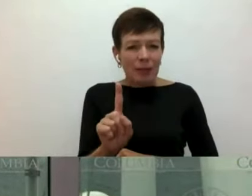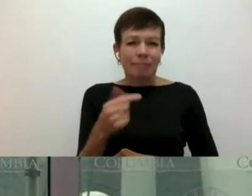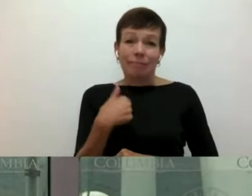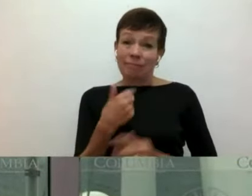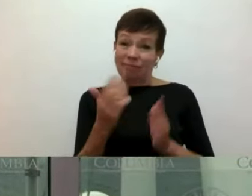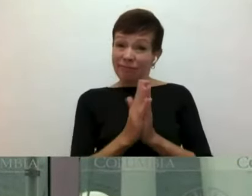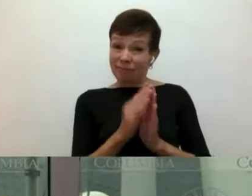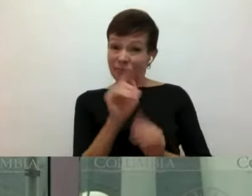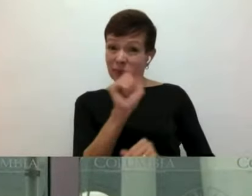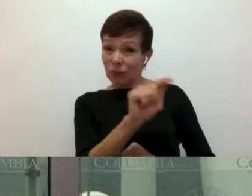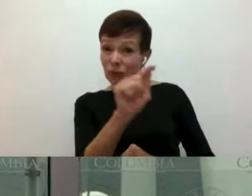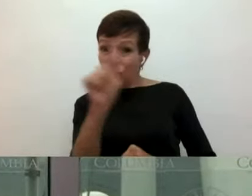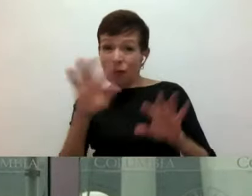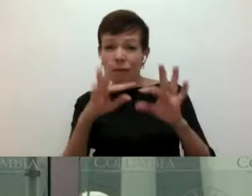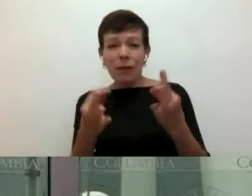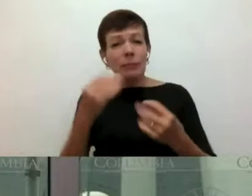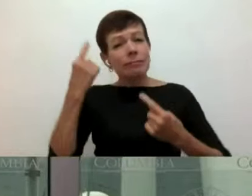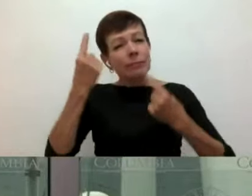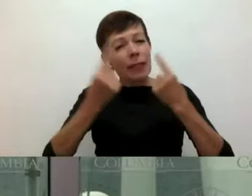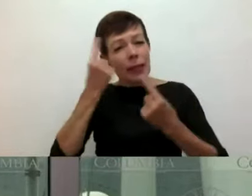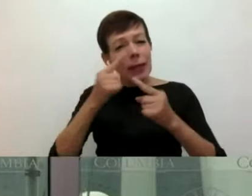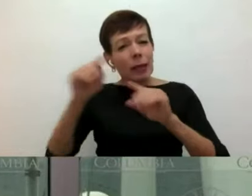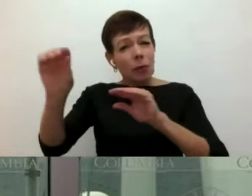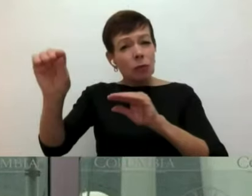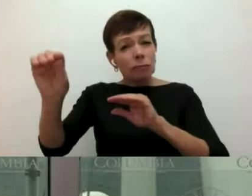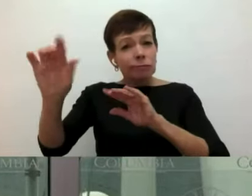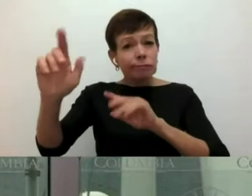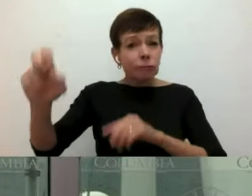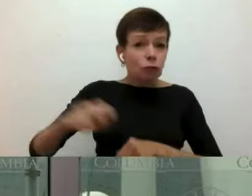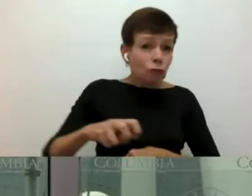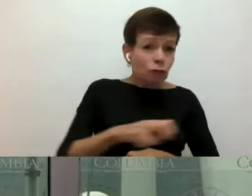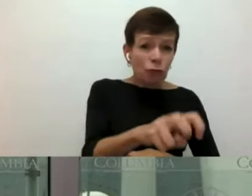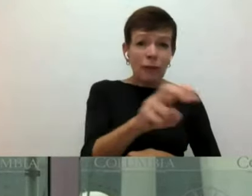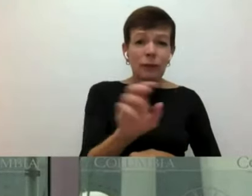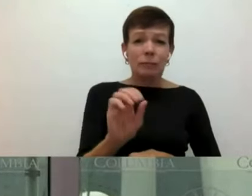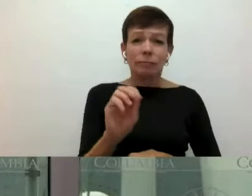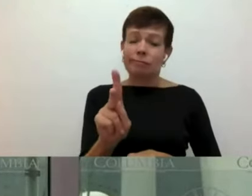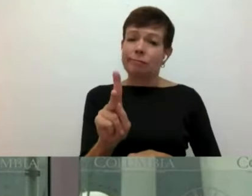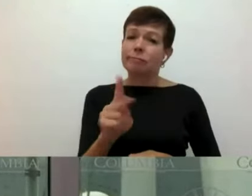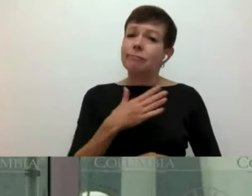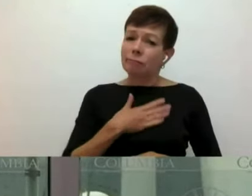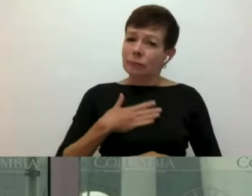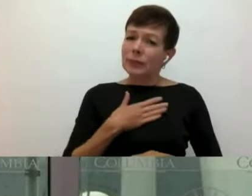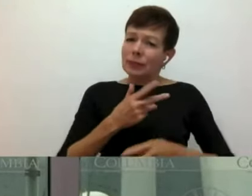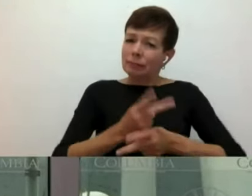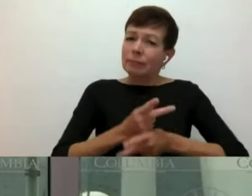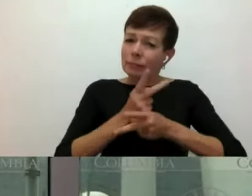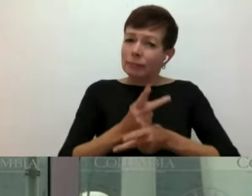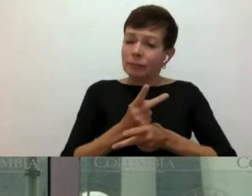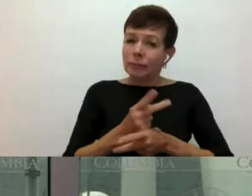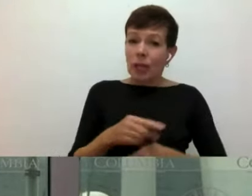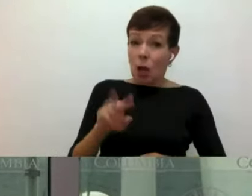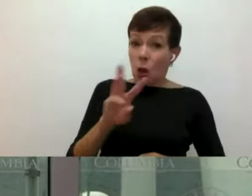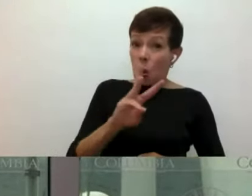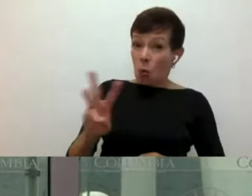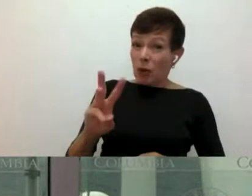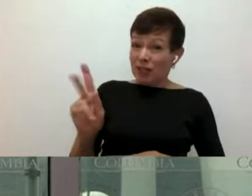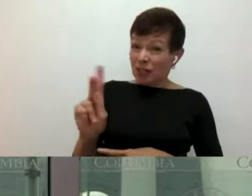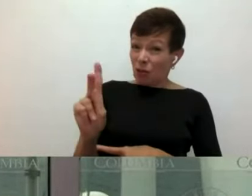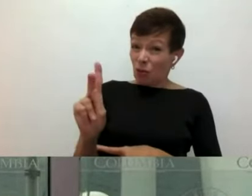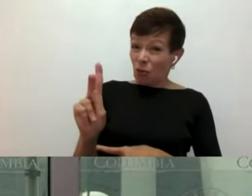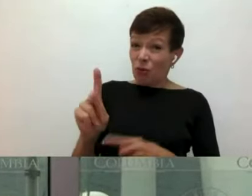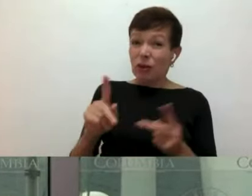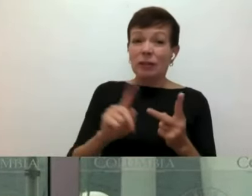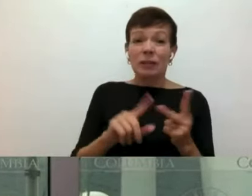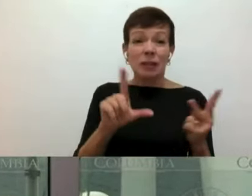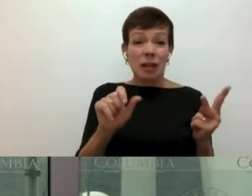again. But I ask that the traveling public continue to be thoughtful about where they go. In addition